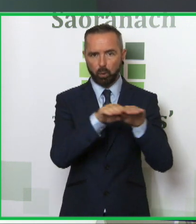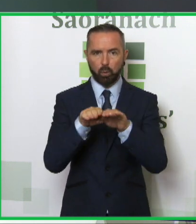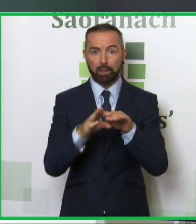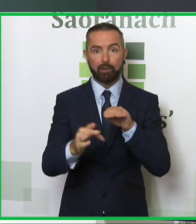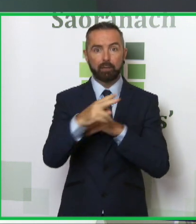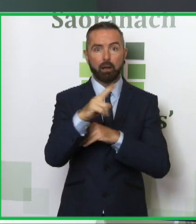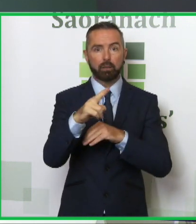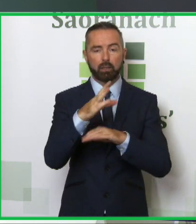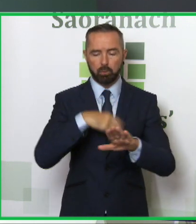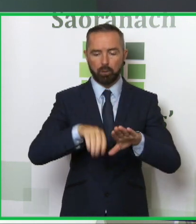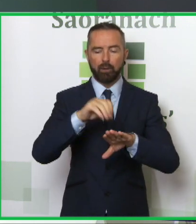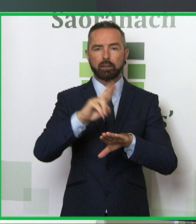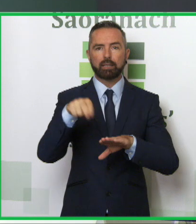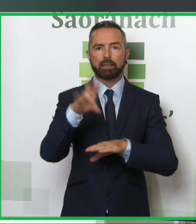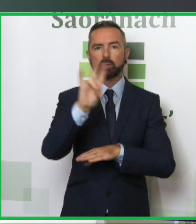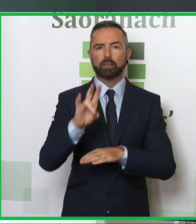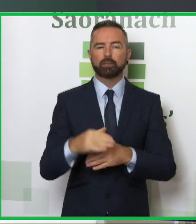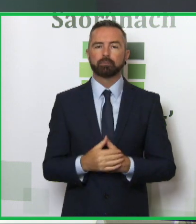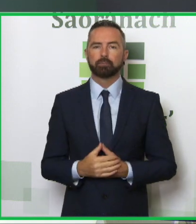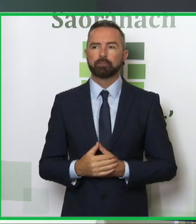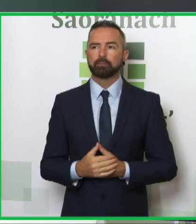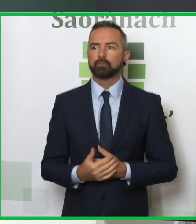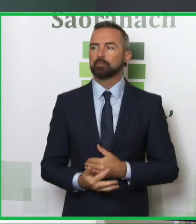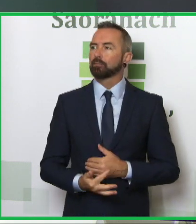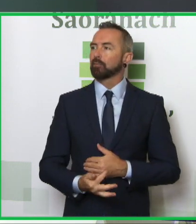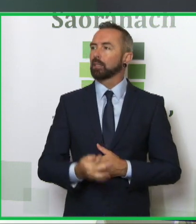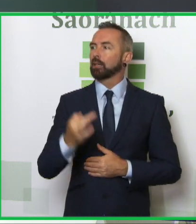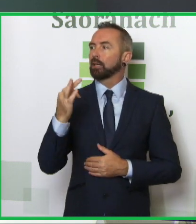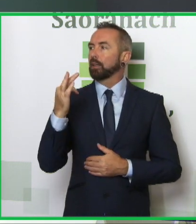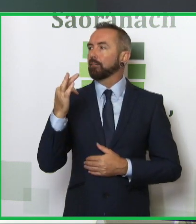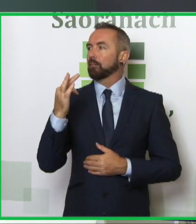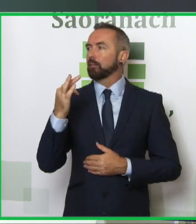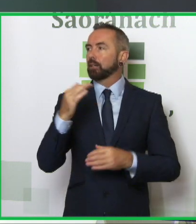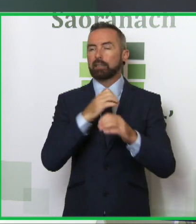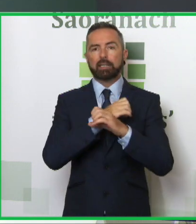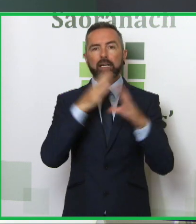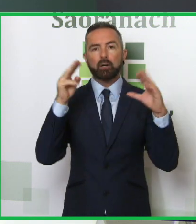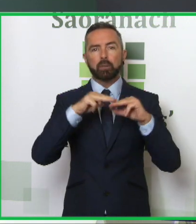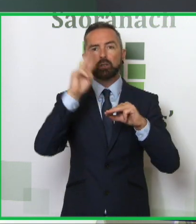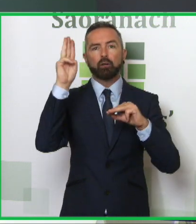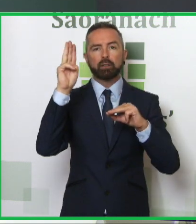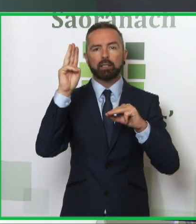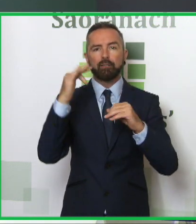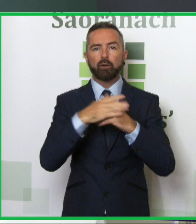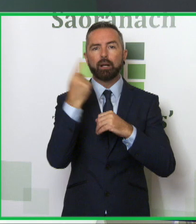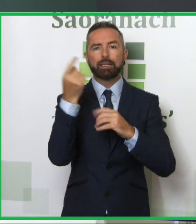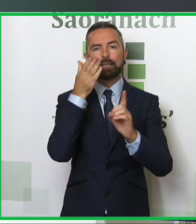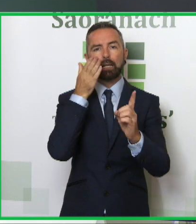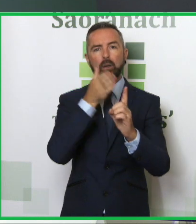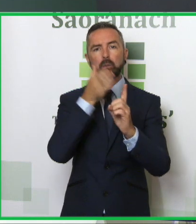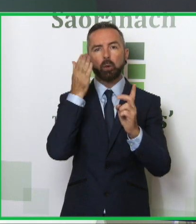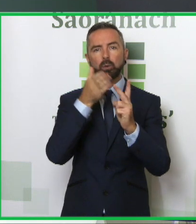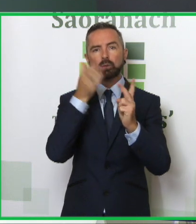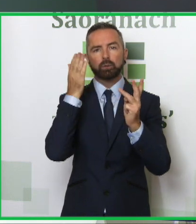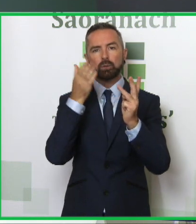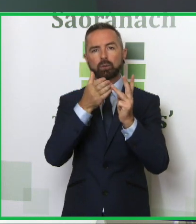next stage. And in fact, the next question is if there's a clear majority for a single approach covering all